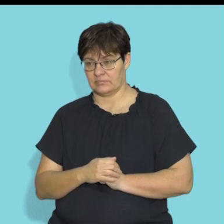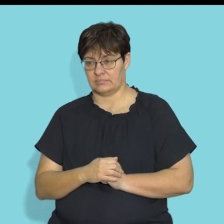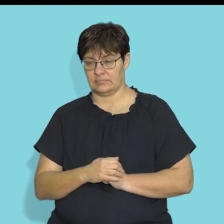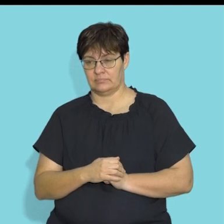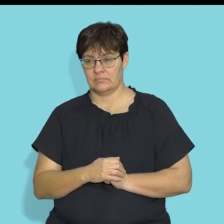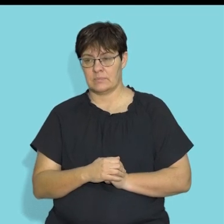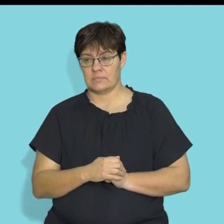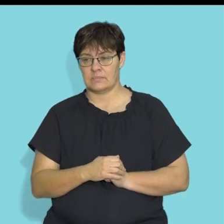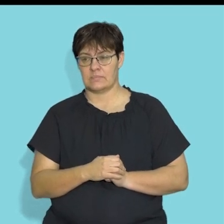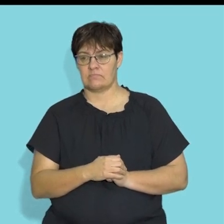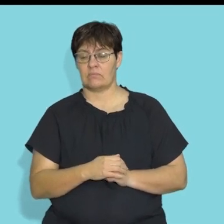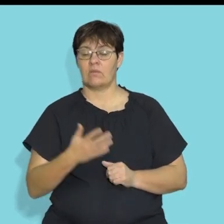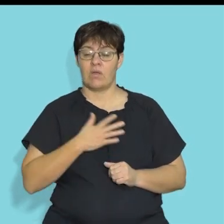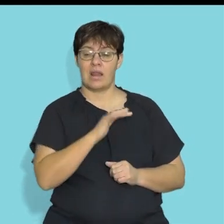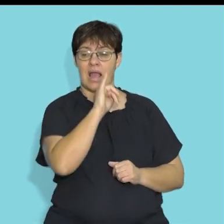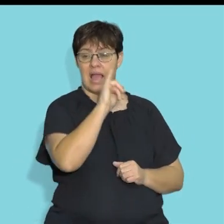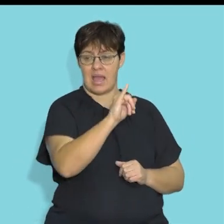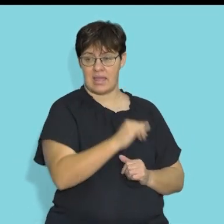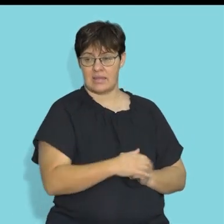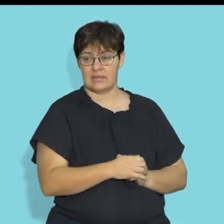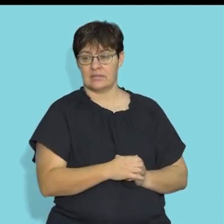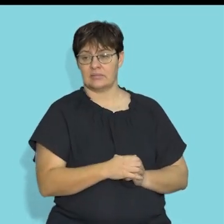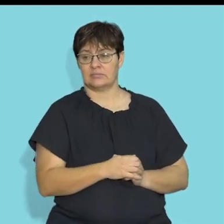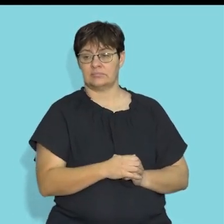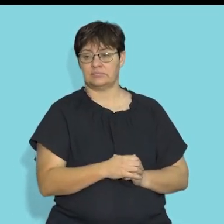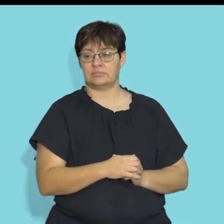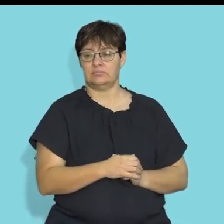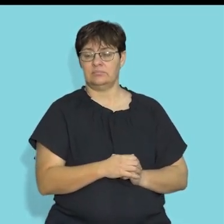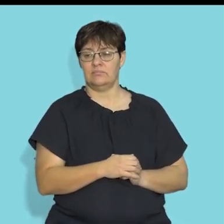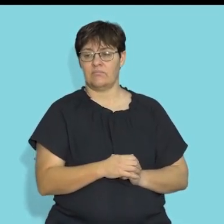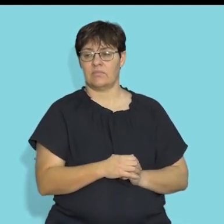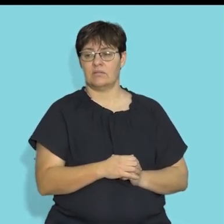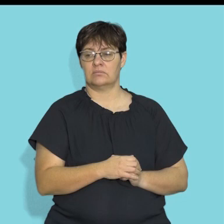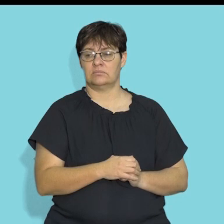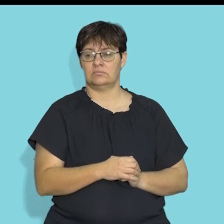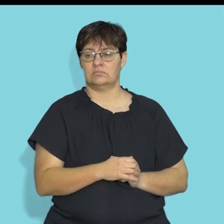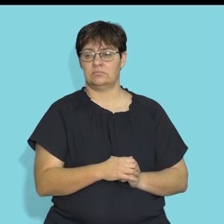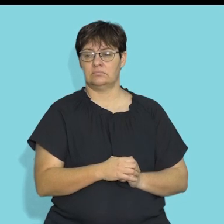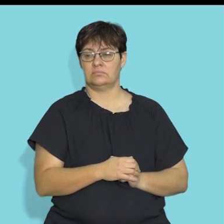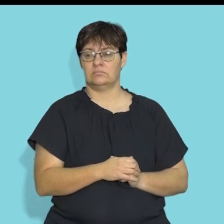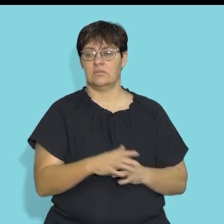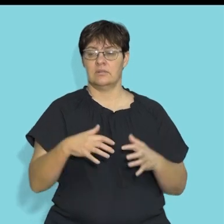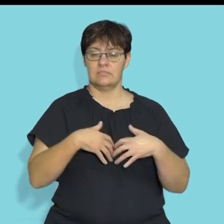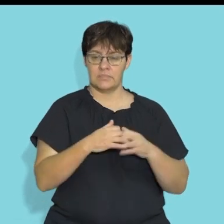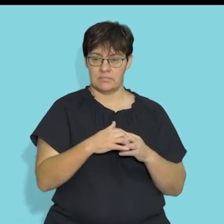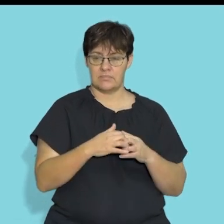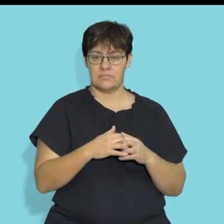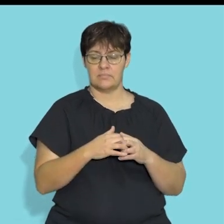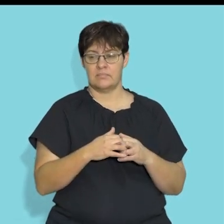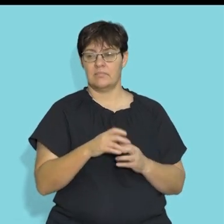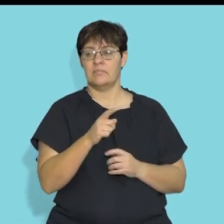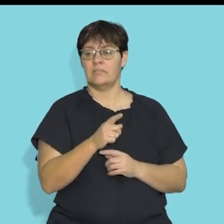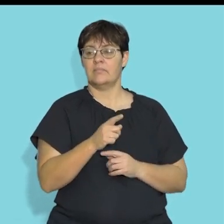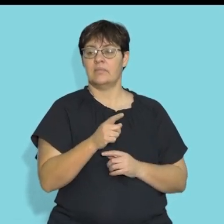C. I also want you to see that the next one, which is my I to make up rice